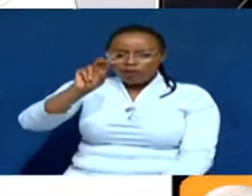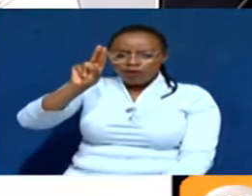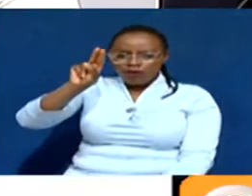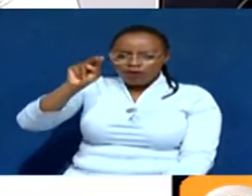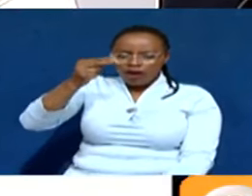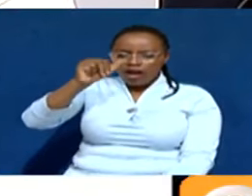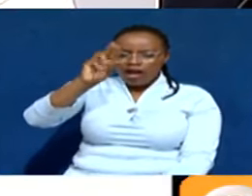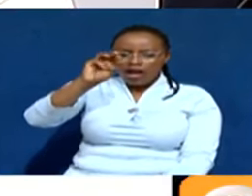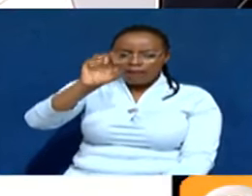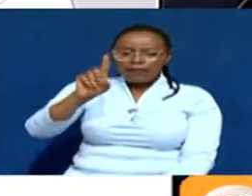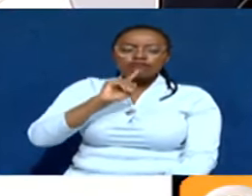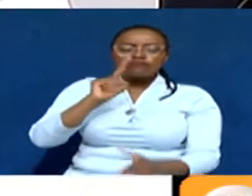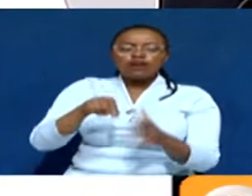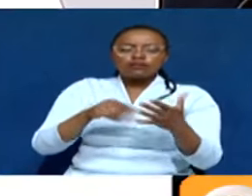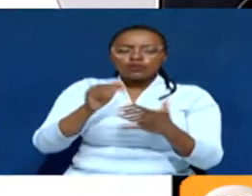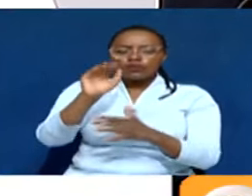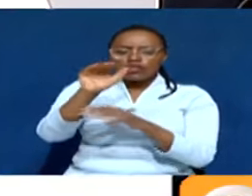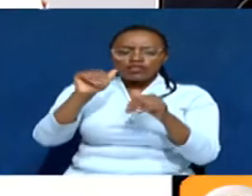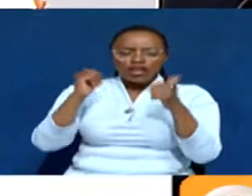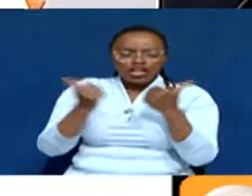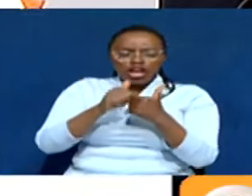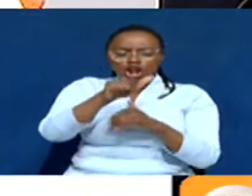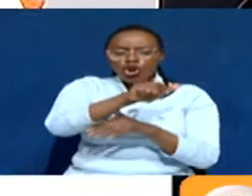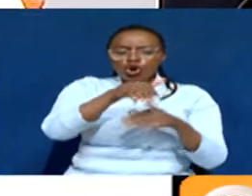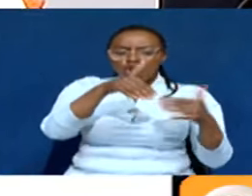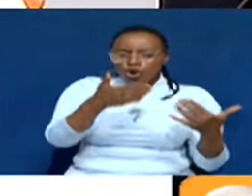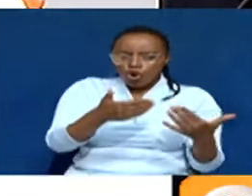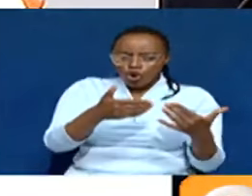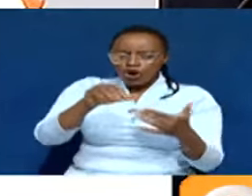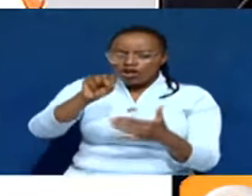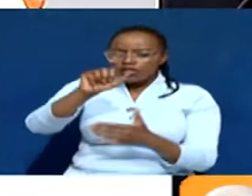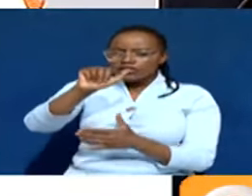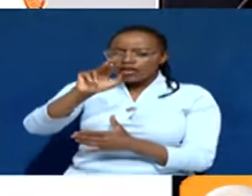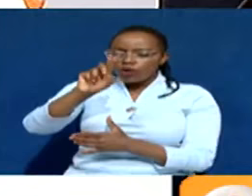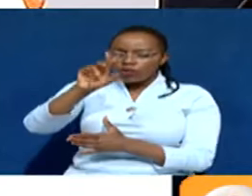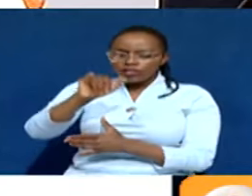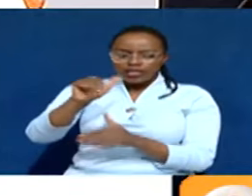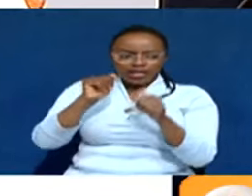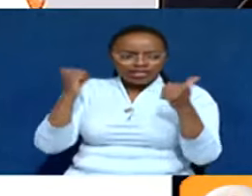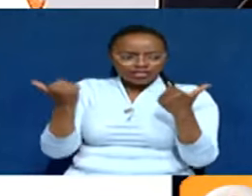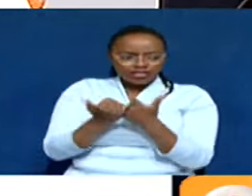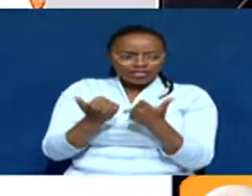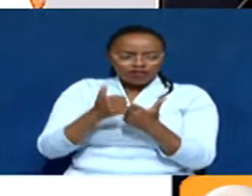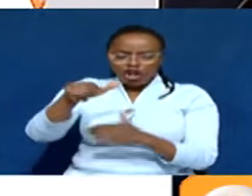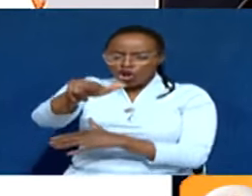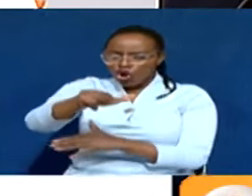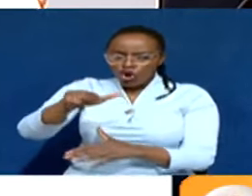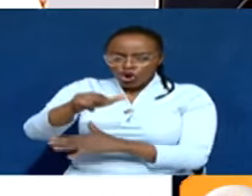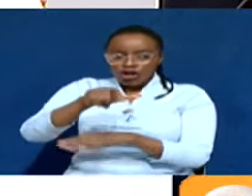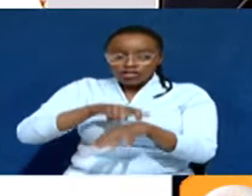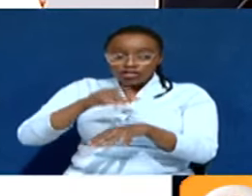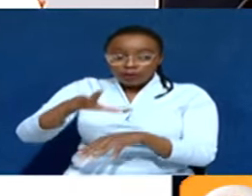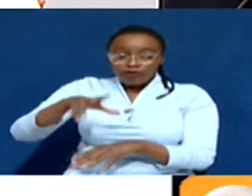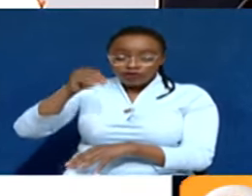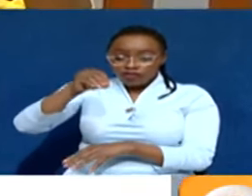Alikuwa akiuliza, these agents were viewers. Were they local or were they Saudi agents? That is now local. Both when local. You